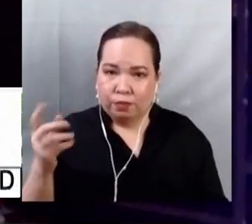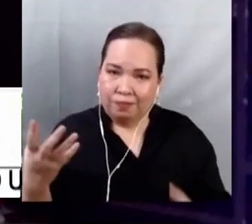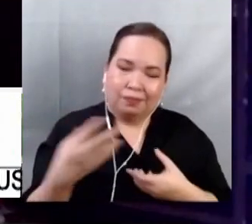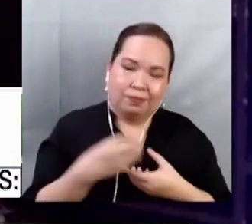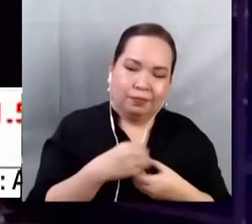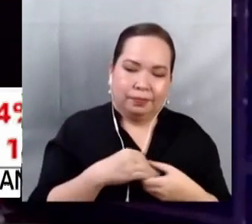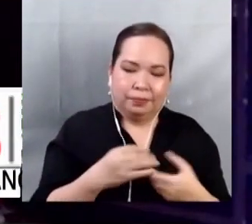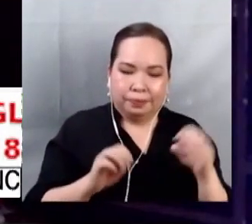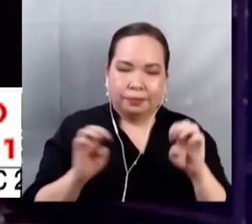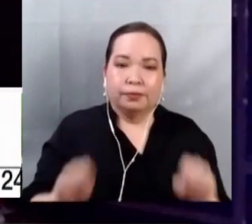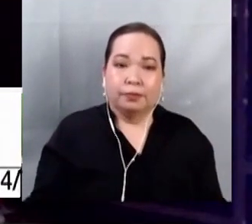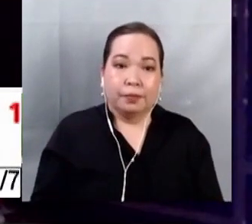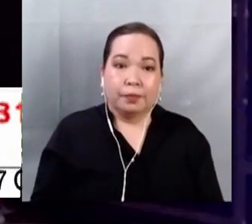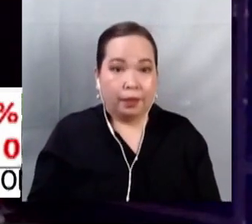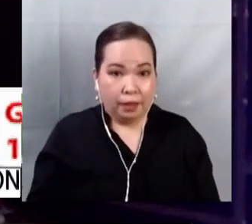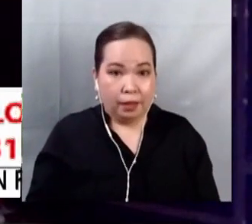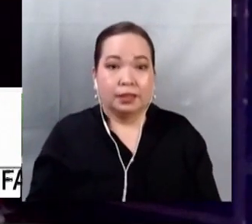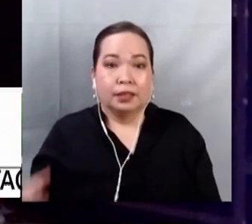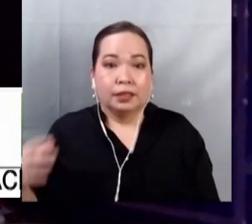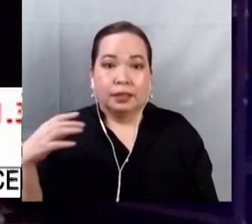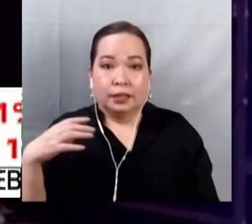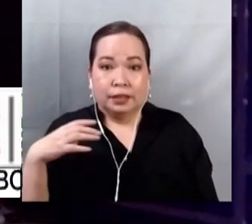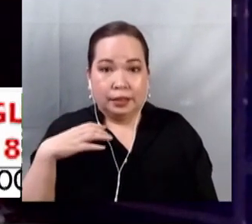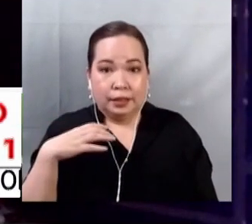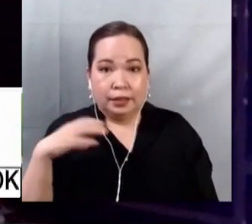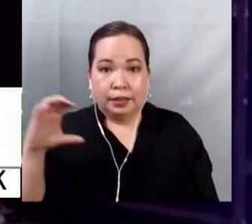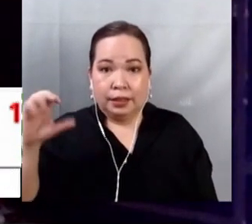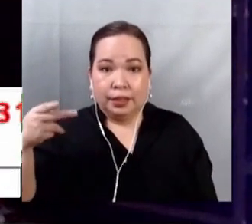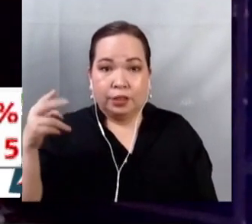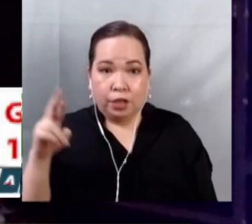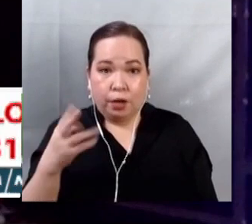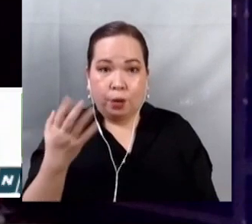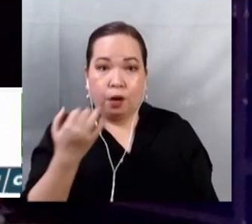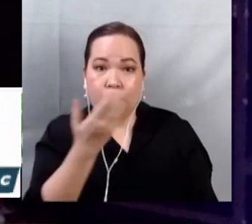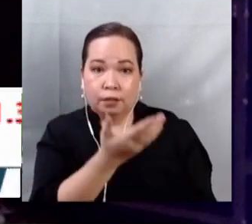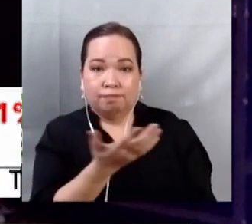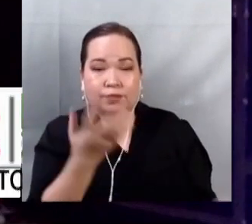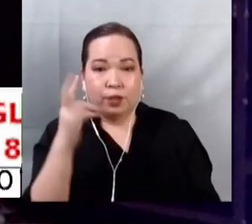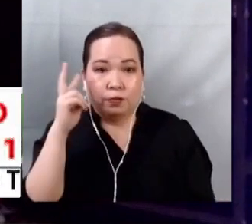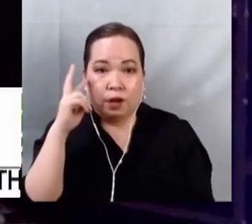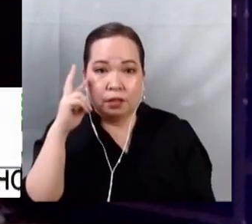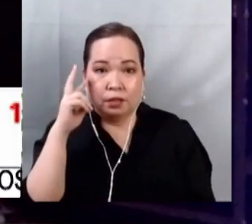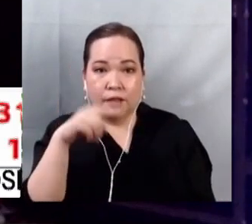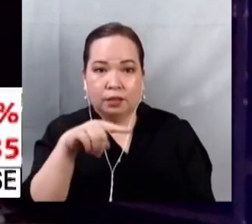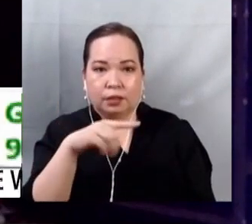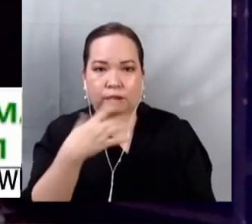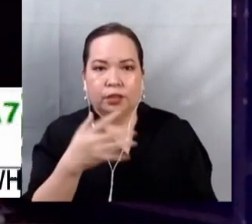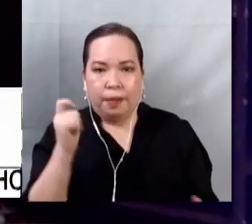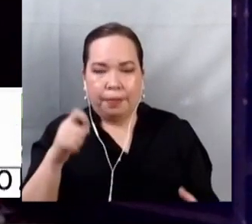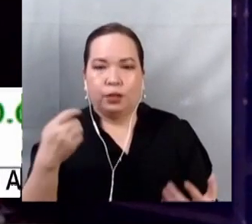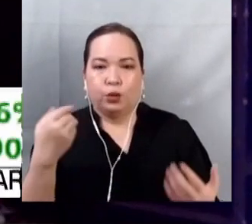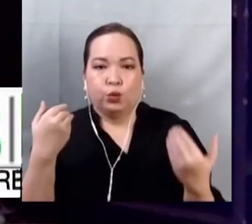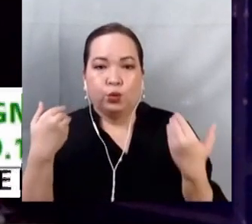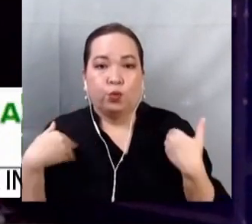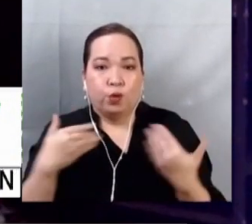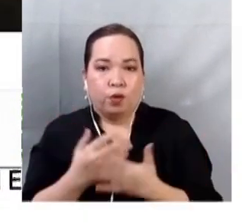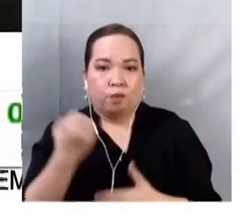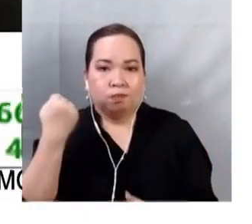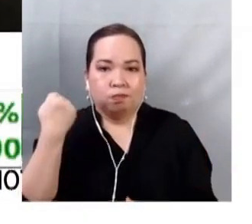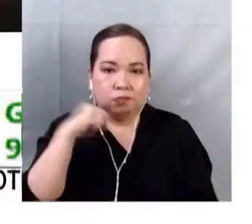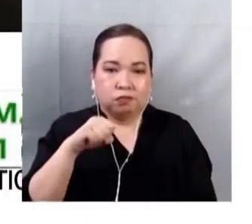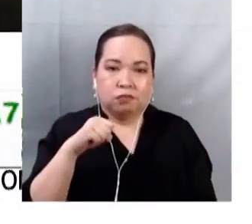The Philippine Human Rights Commission wants Lilibeth Valdez's killing declared a human rights violation.